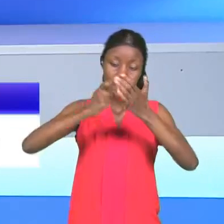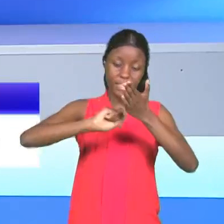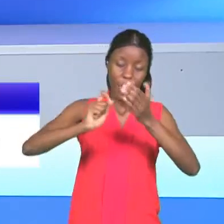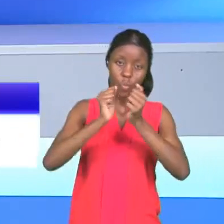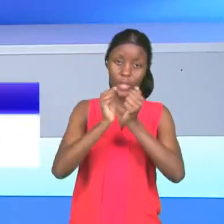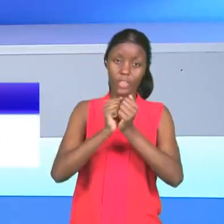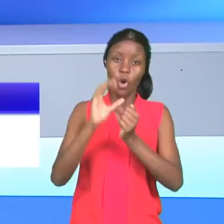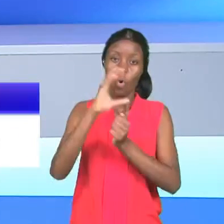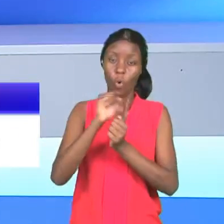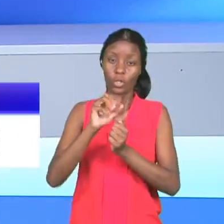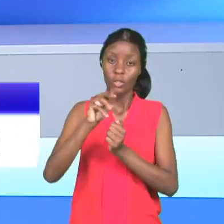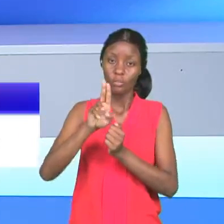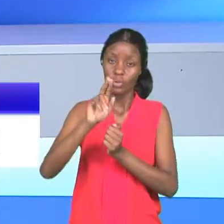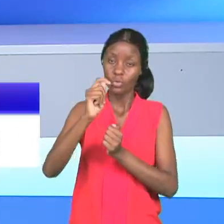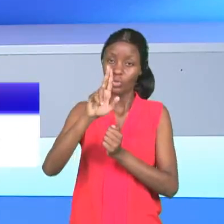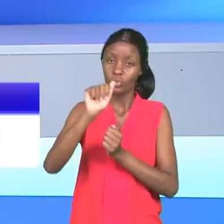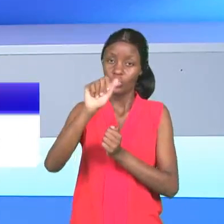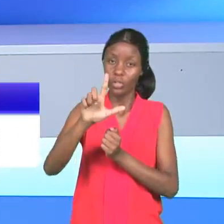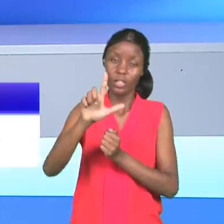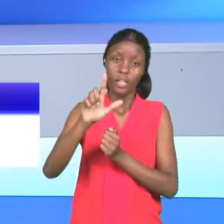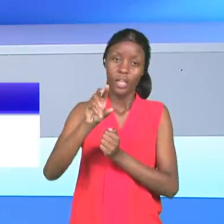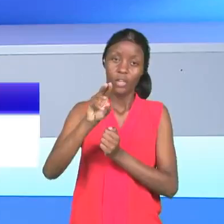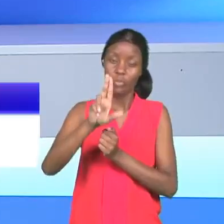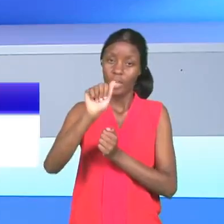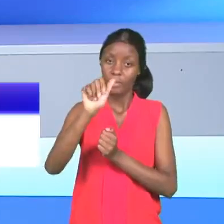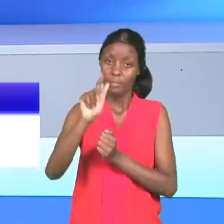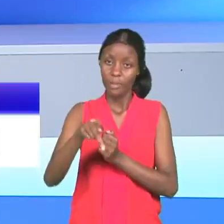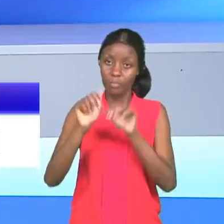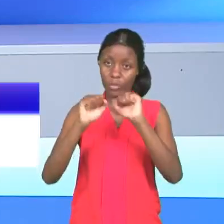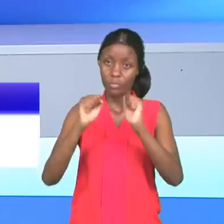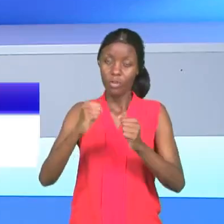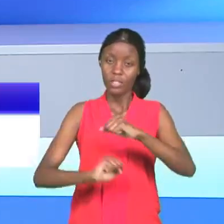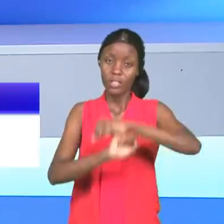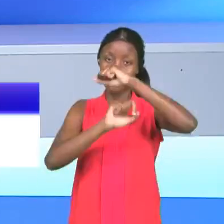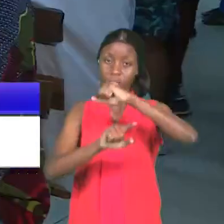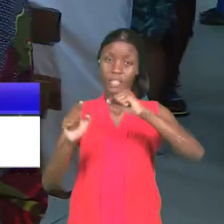Old Mutual Group that will sponsor the queue management system.